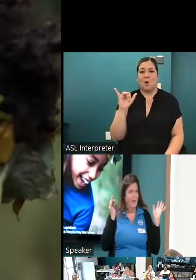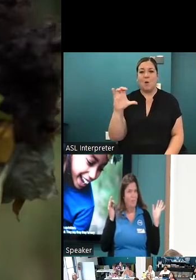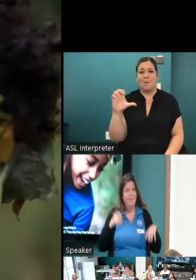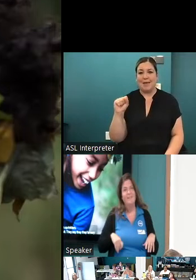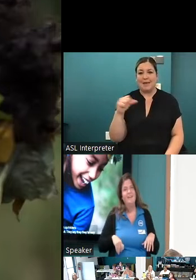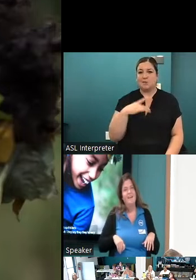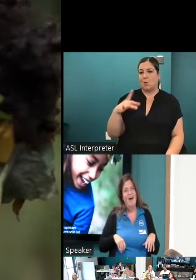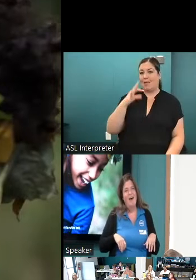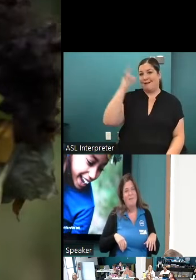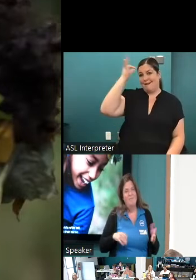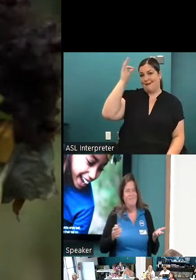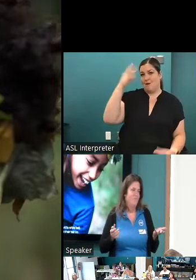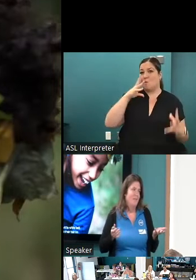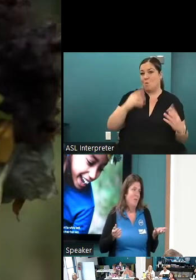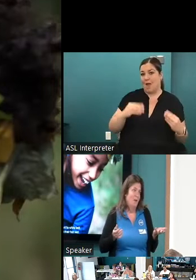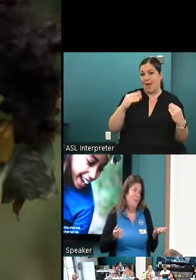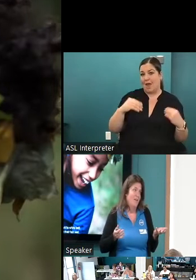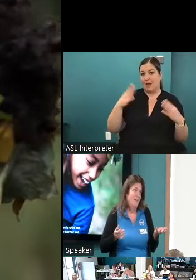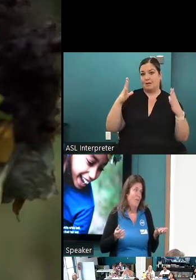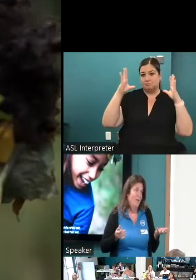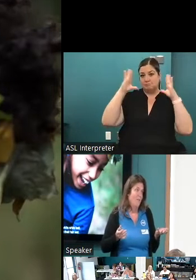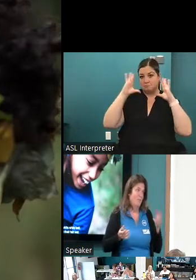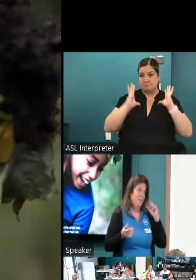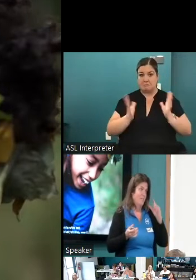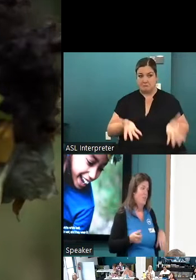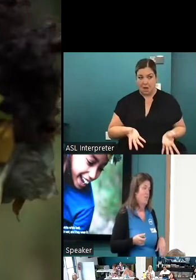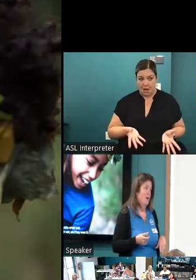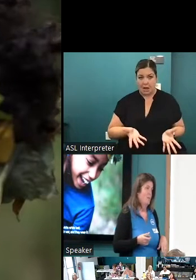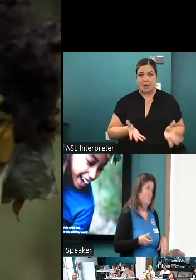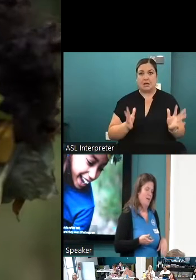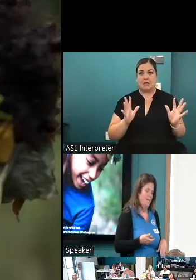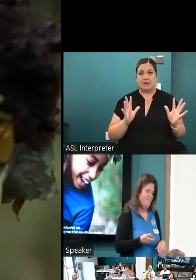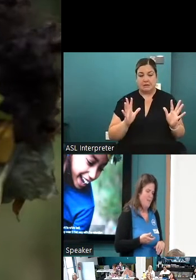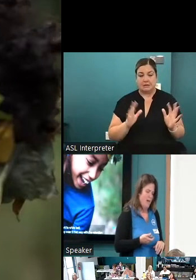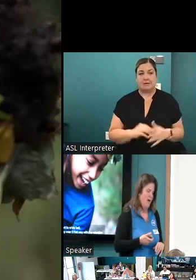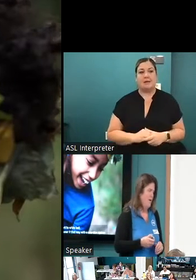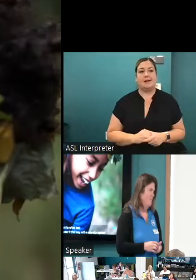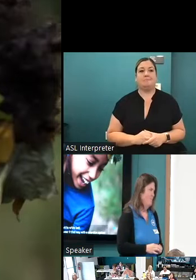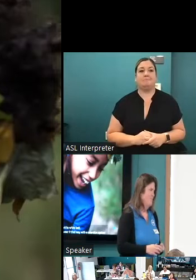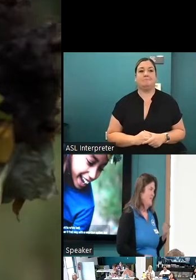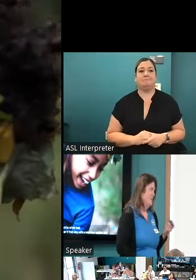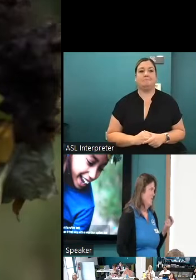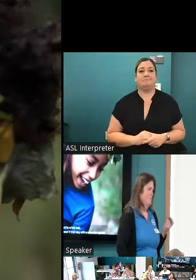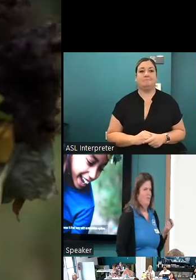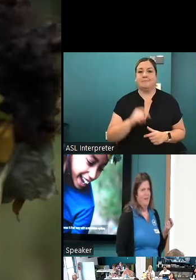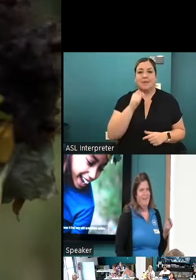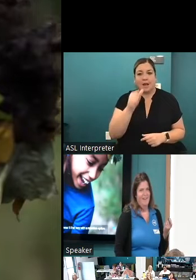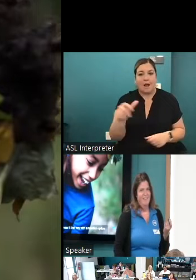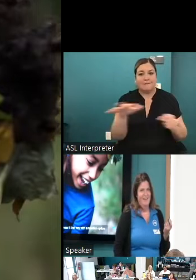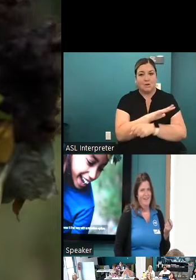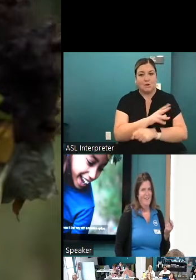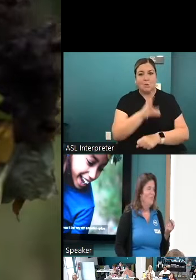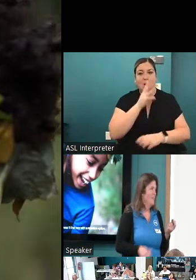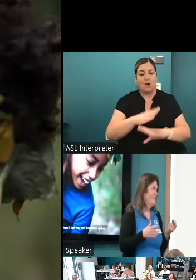get their hair wet. And they wear it that way with a retention option, but it's not waterproof. And I